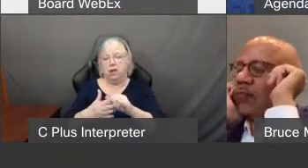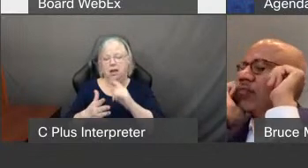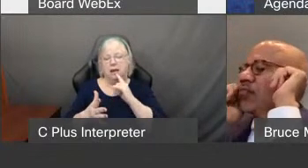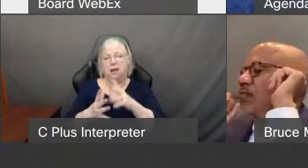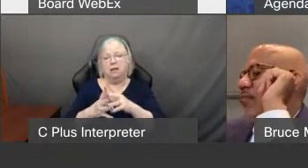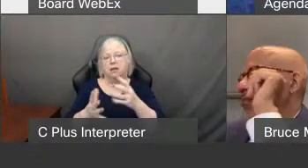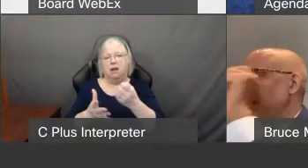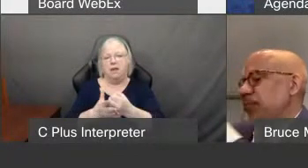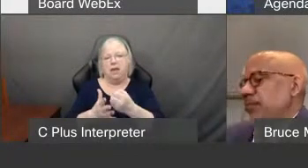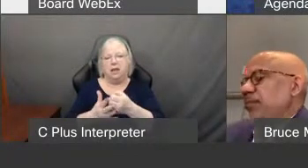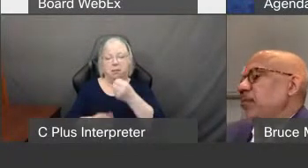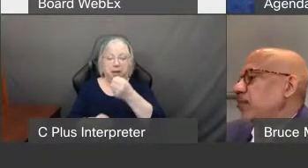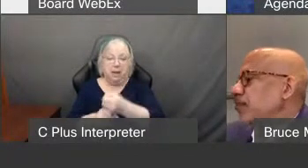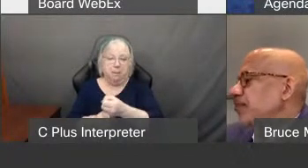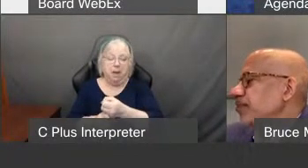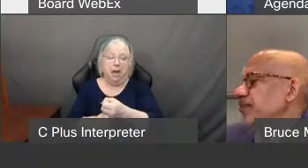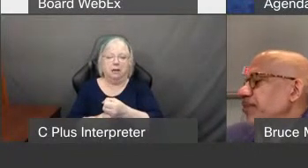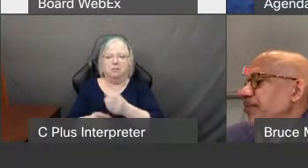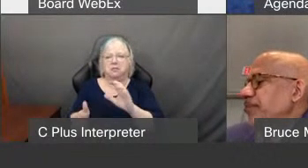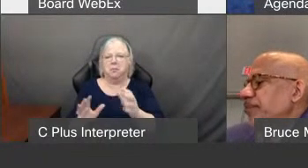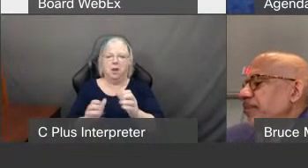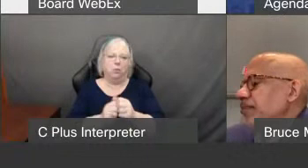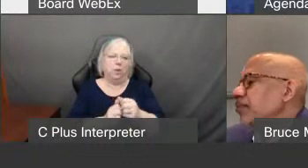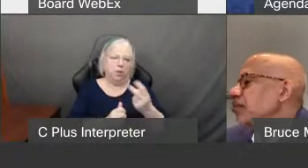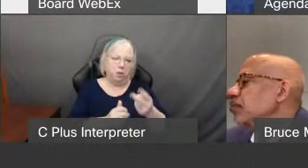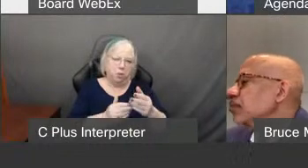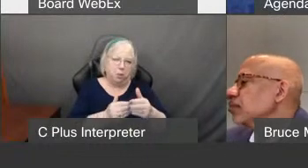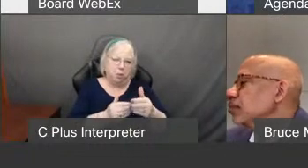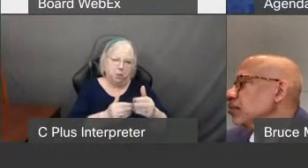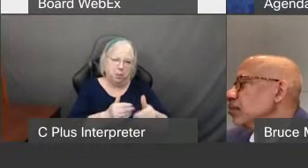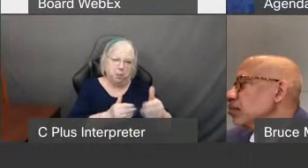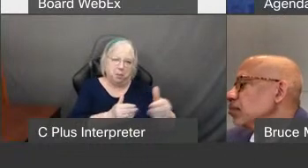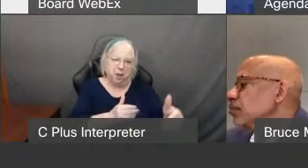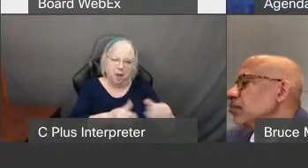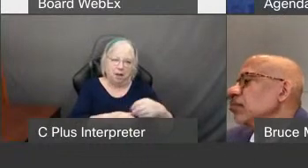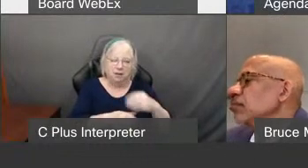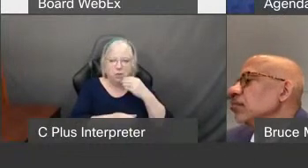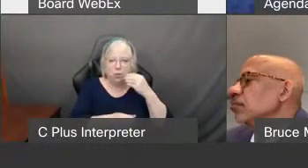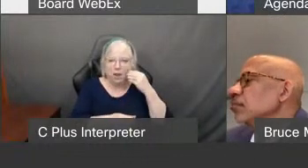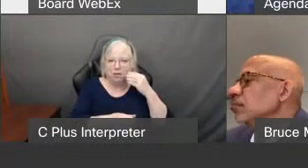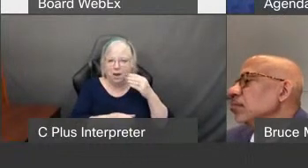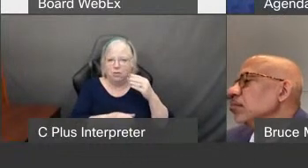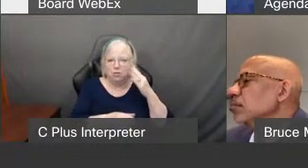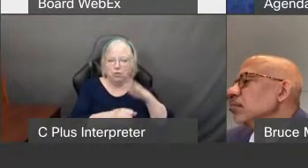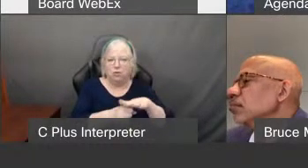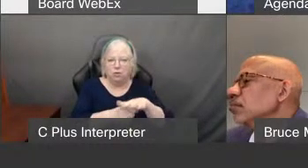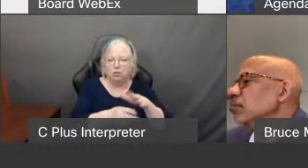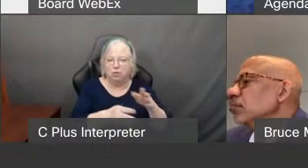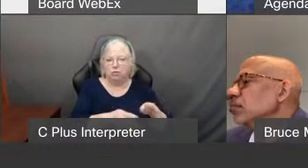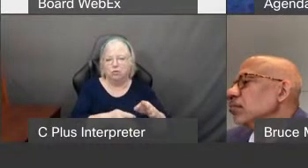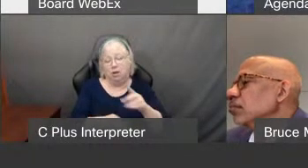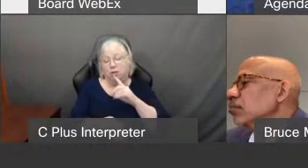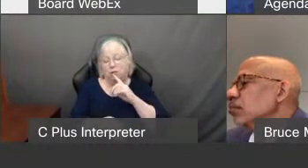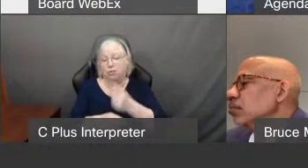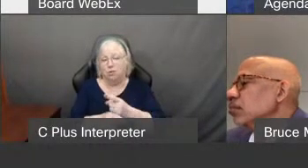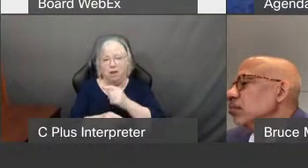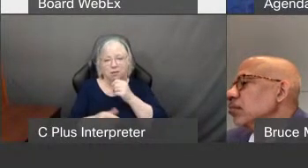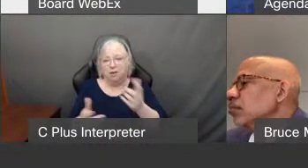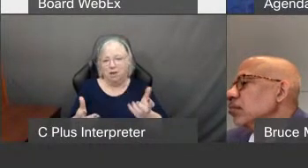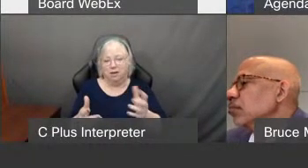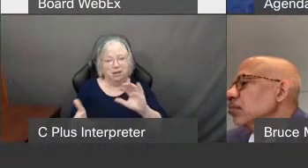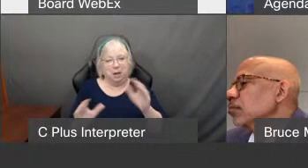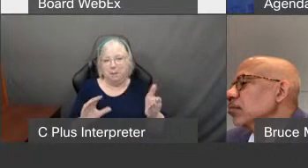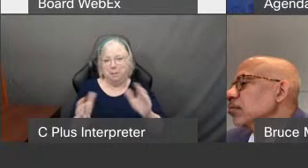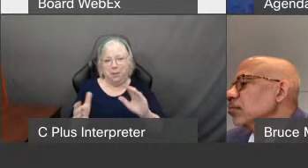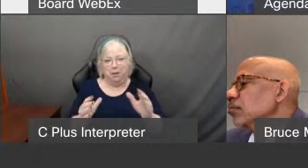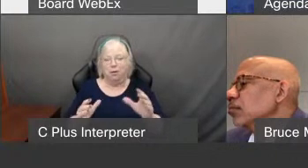socially and other ways compared to two blocks of a residential street, yes, I agree. Those are not going to have the same grade when you look at them. So that's one of the